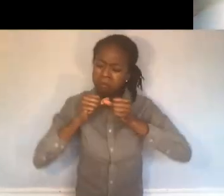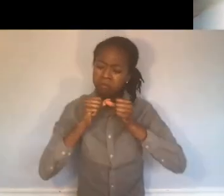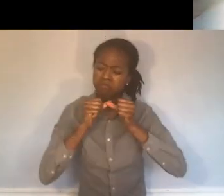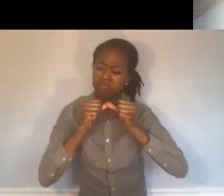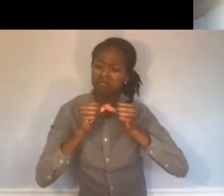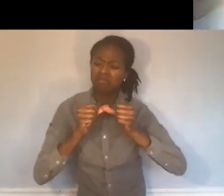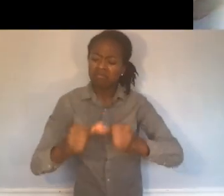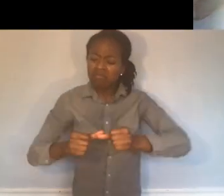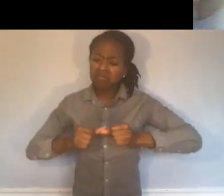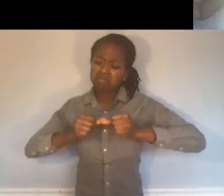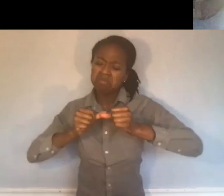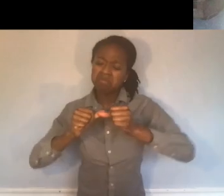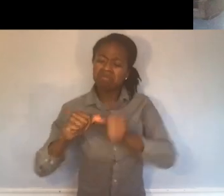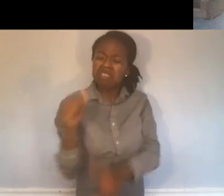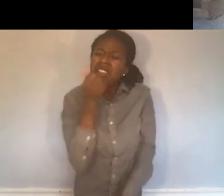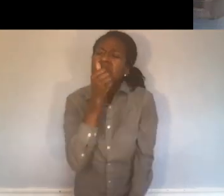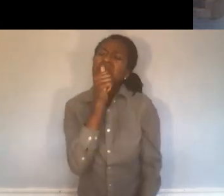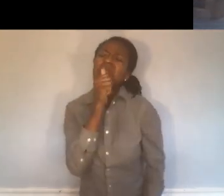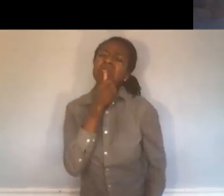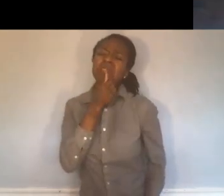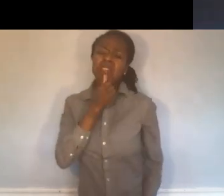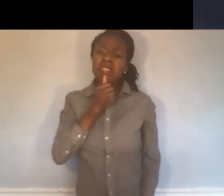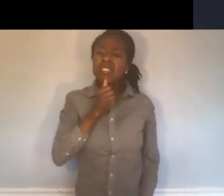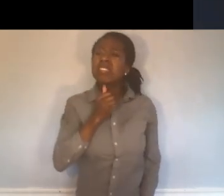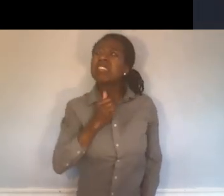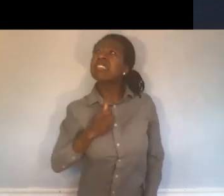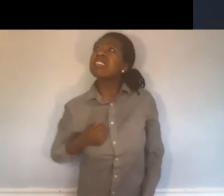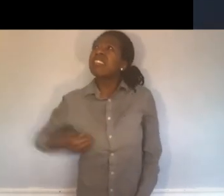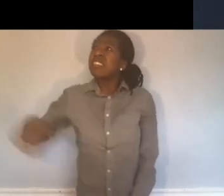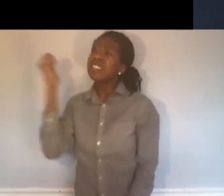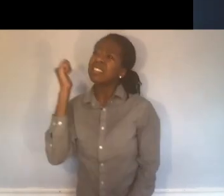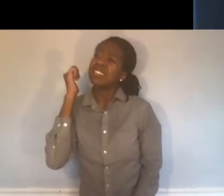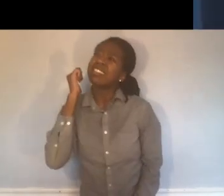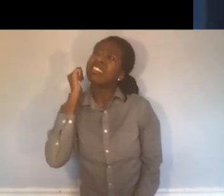how long this been going on?